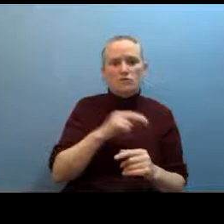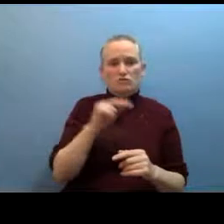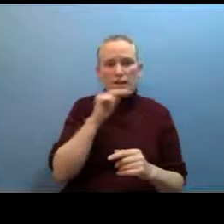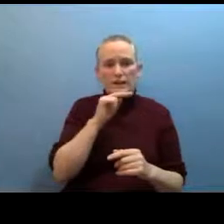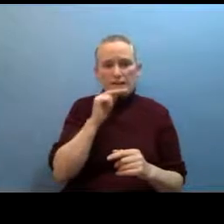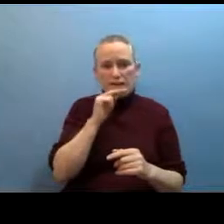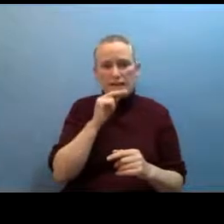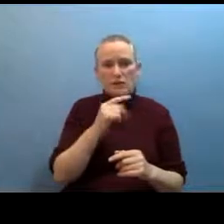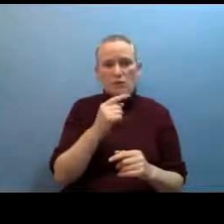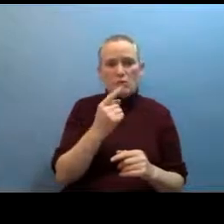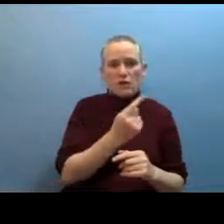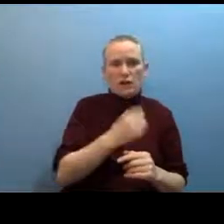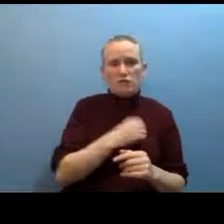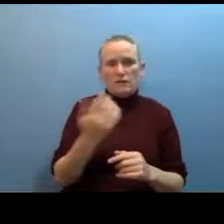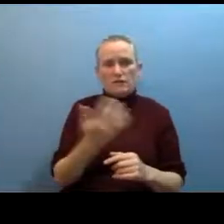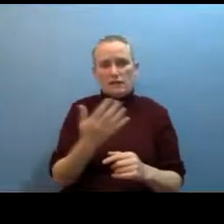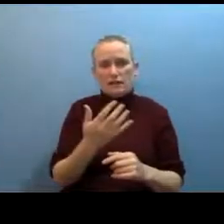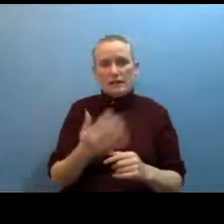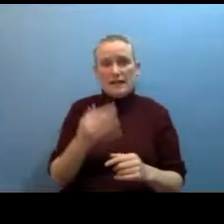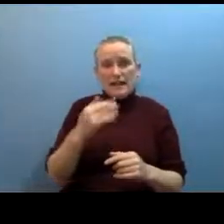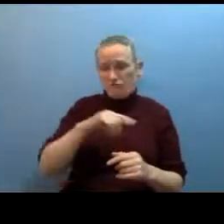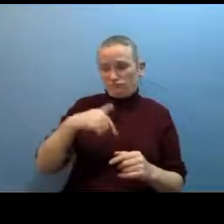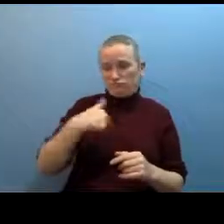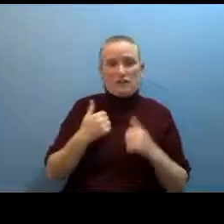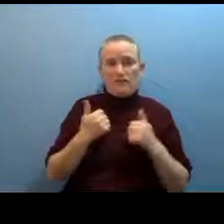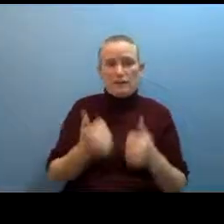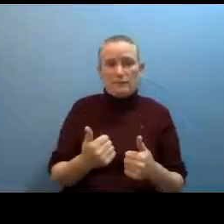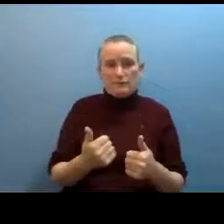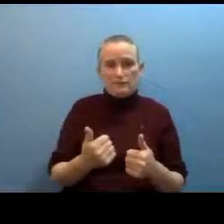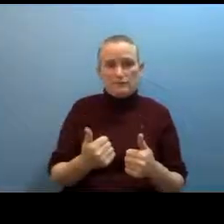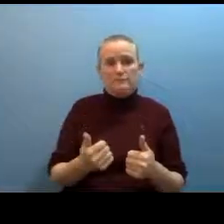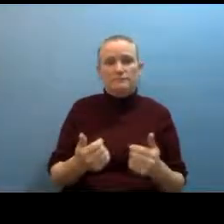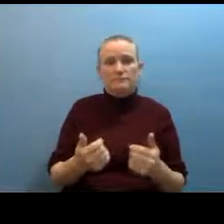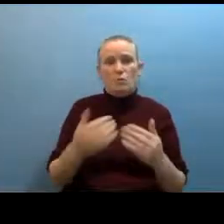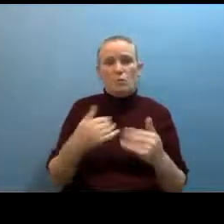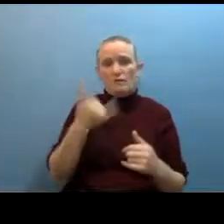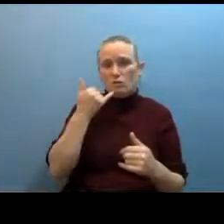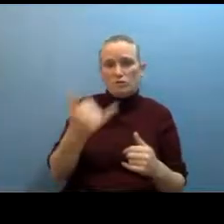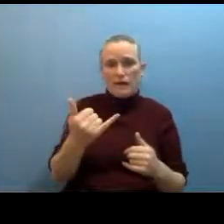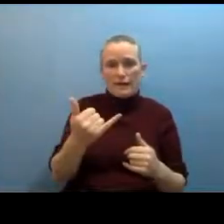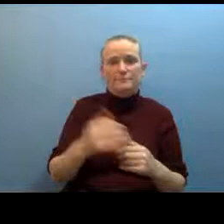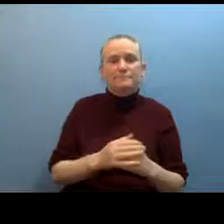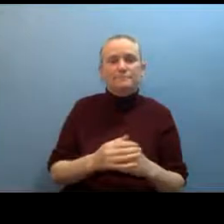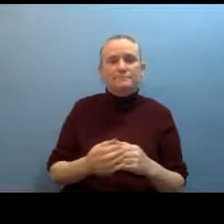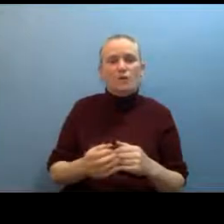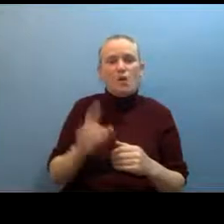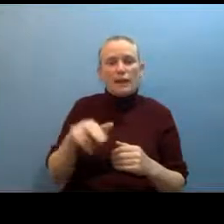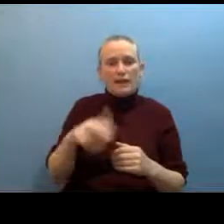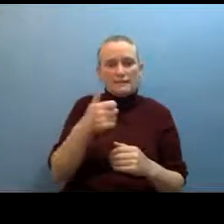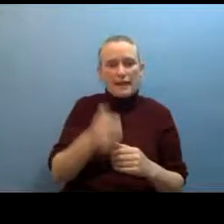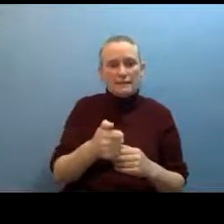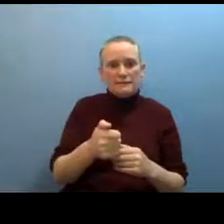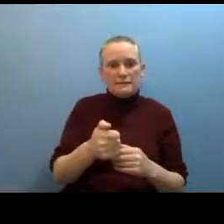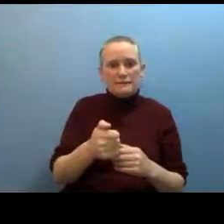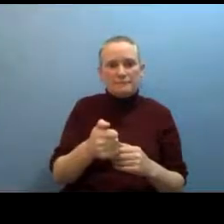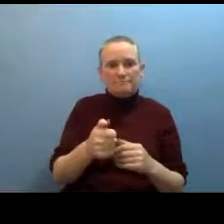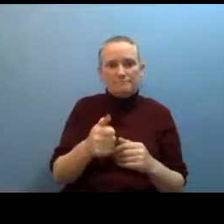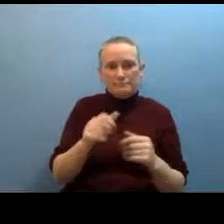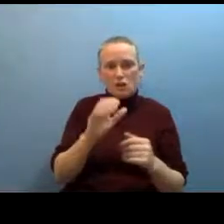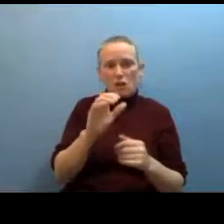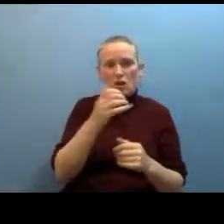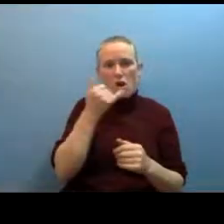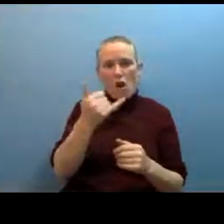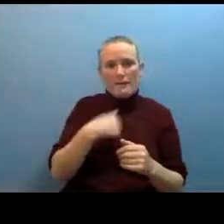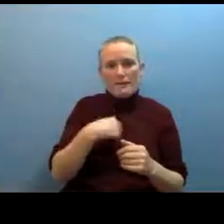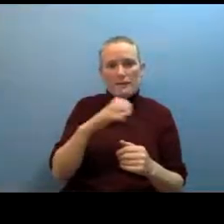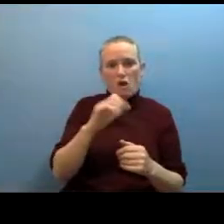a Jigsaw clinician isn't available there and then they will call you back. Or you can text call me with your preferred time and we'll try and call you back at